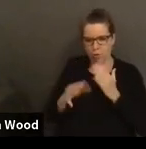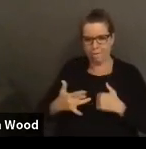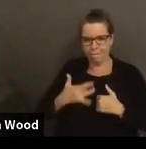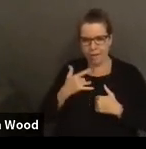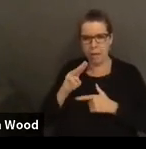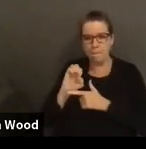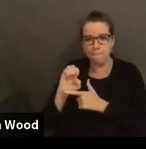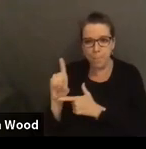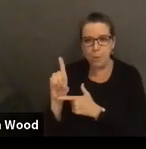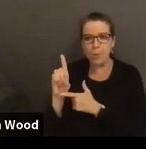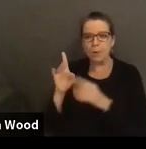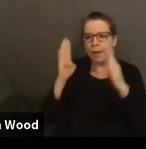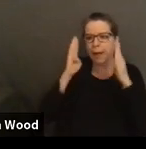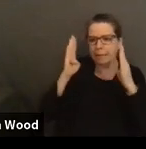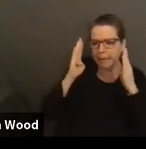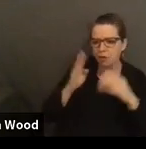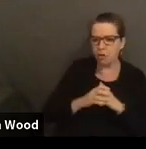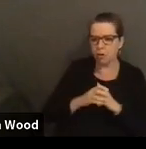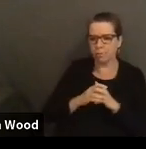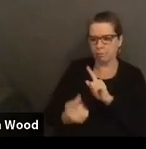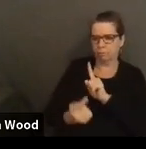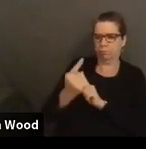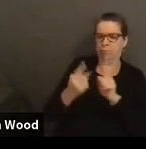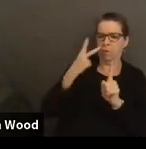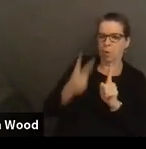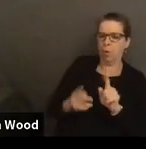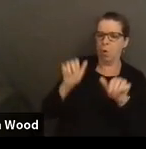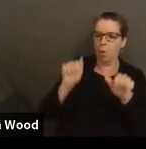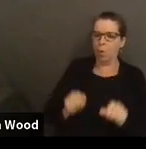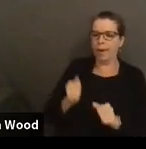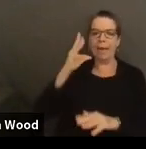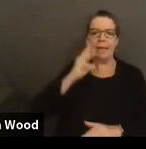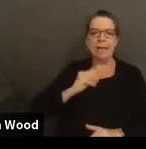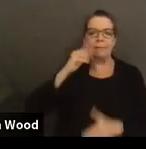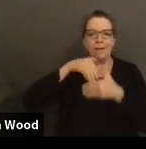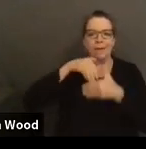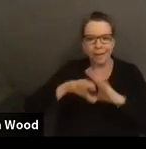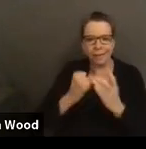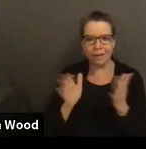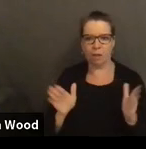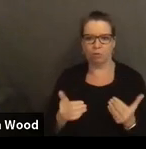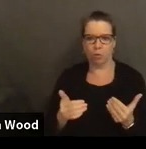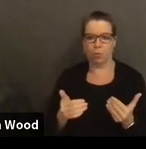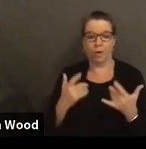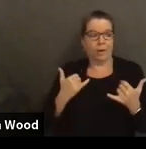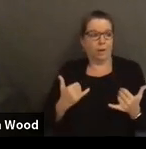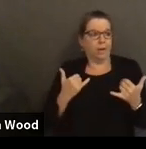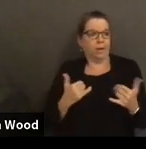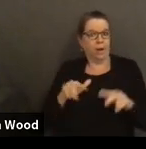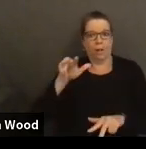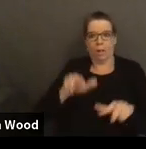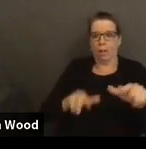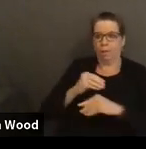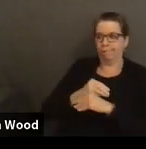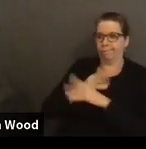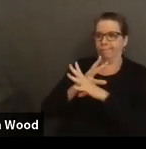mood, attention, because we're able to experience them in our classrooms. And now having to have